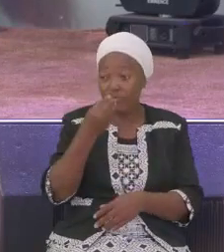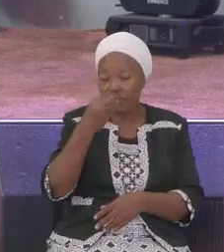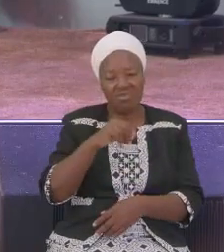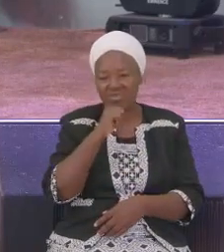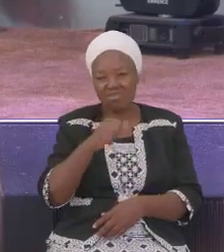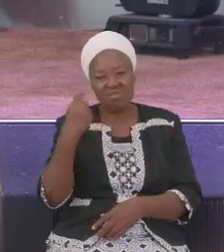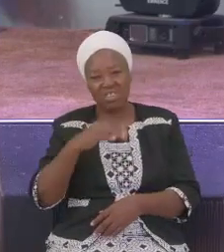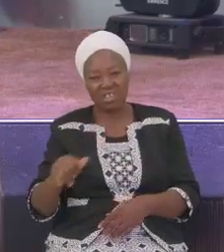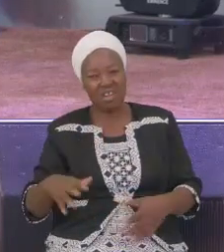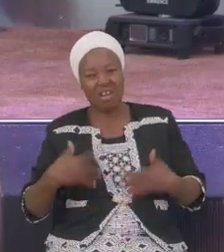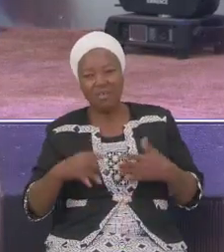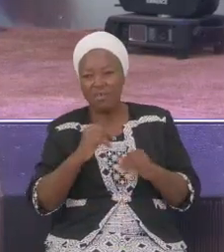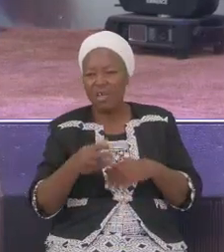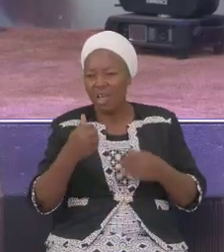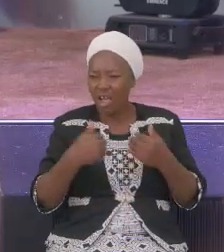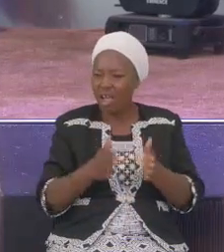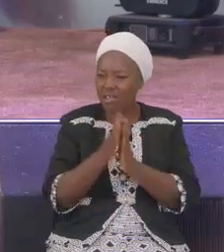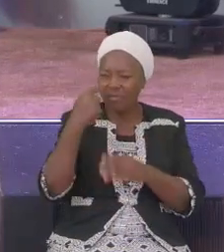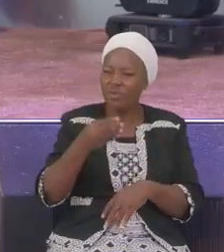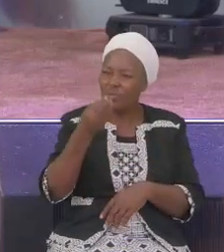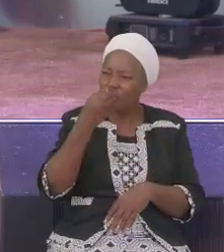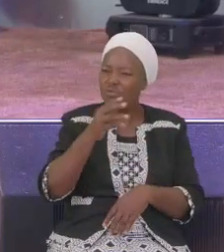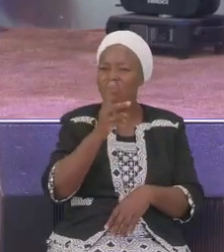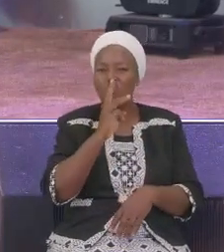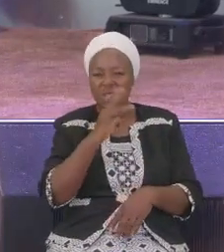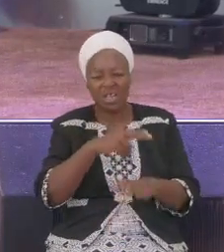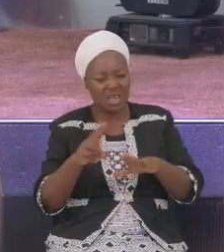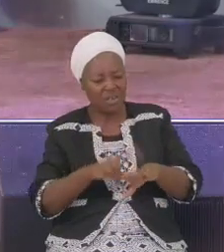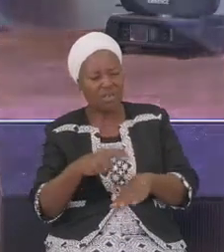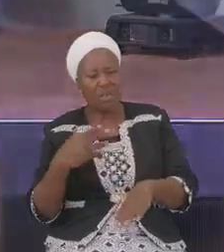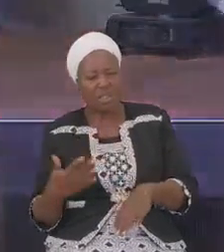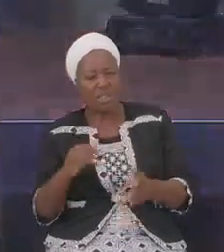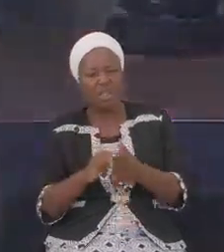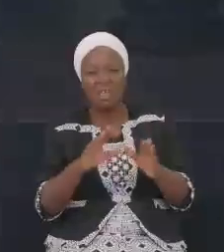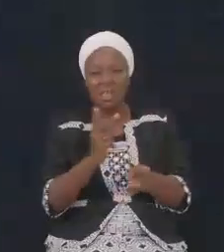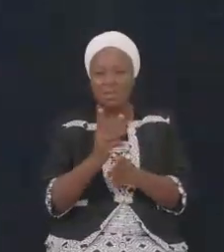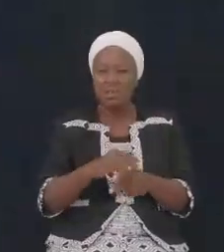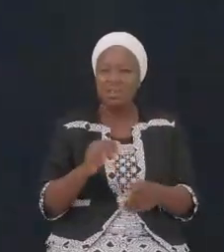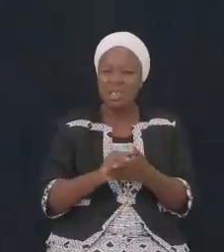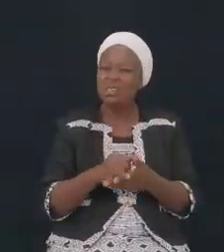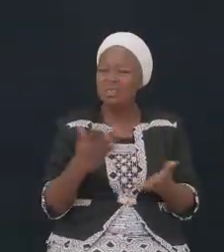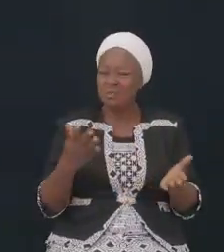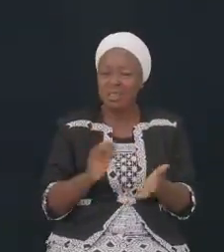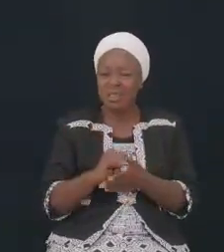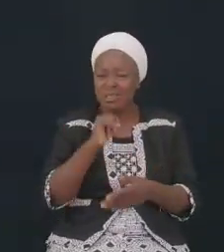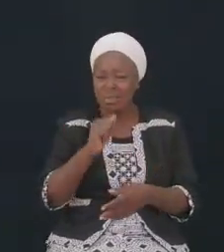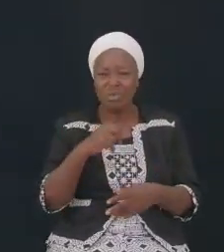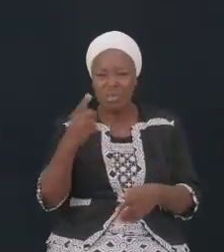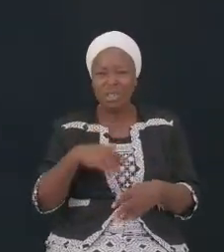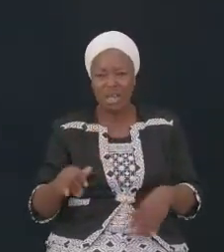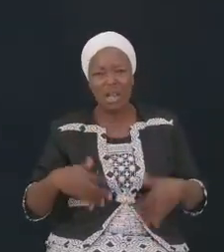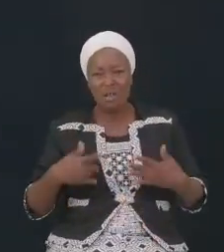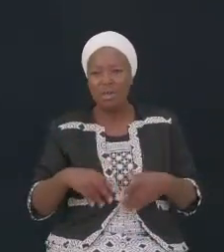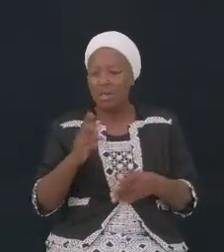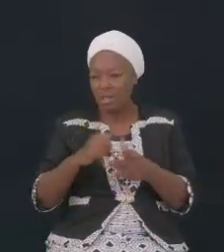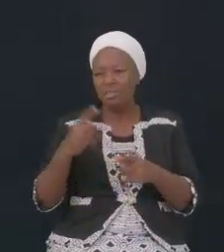all that food and water and the natural things can give you, that's not eternal life. If you have only education, even those people outside